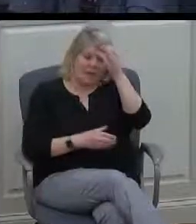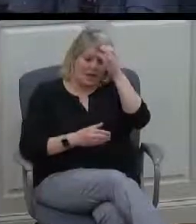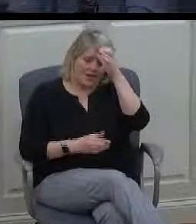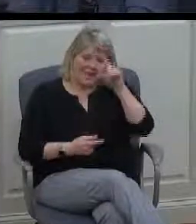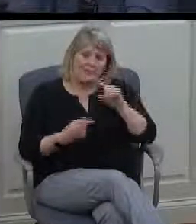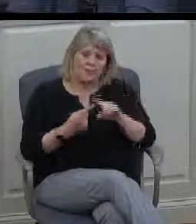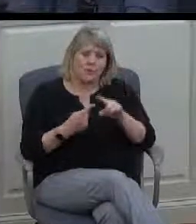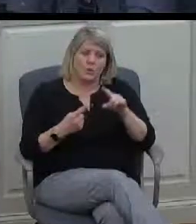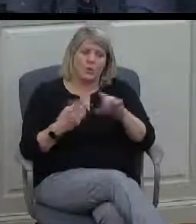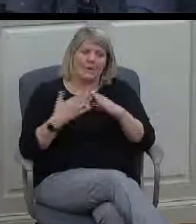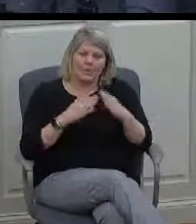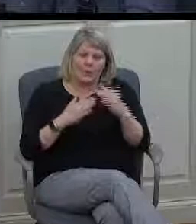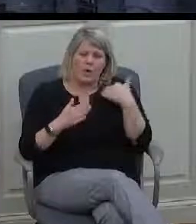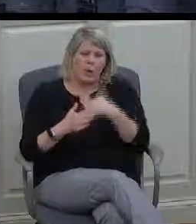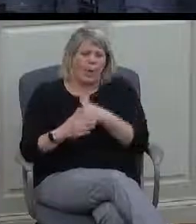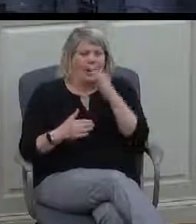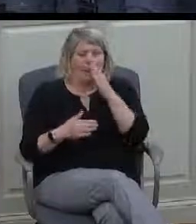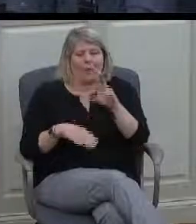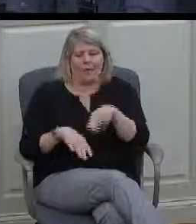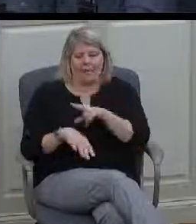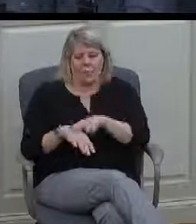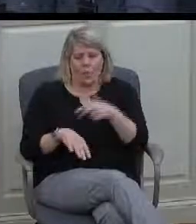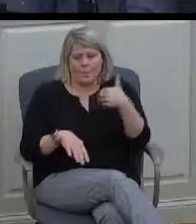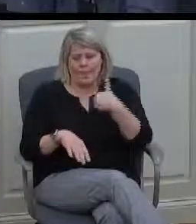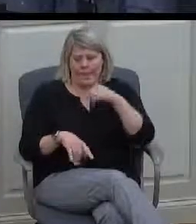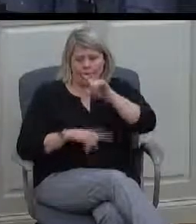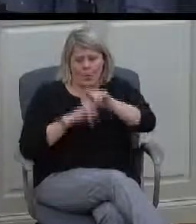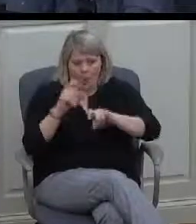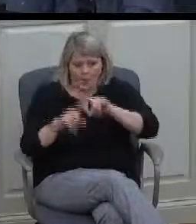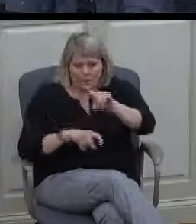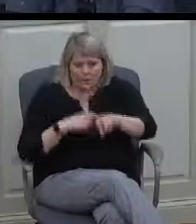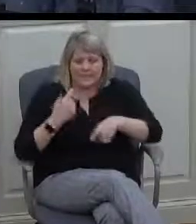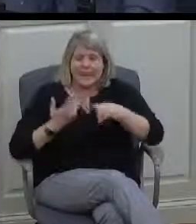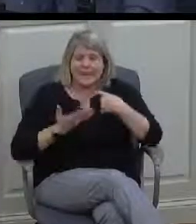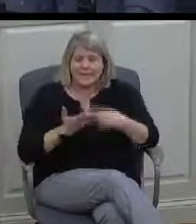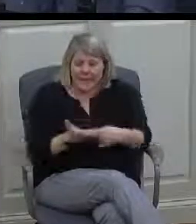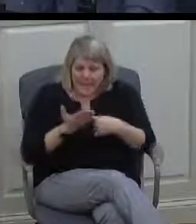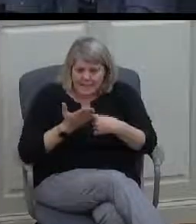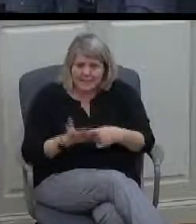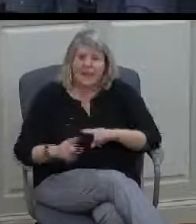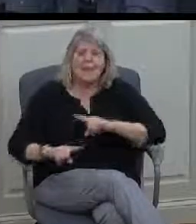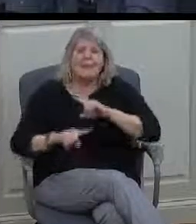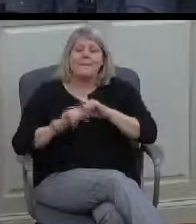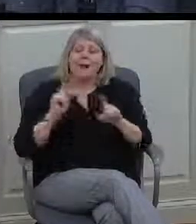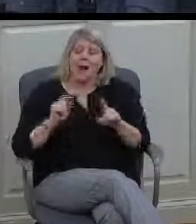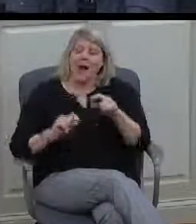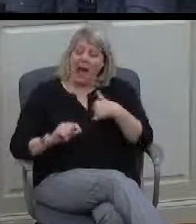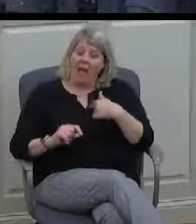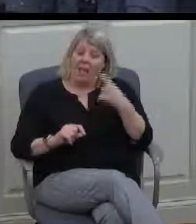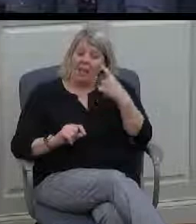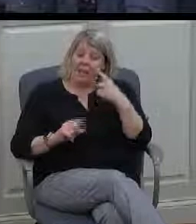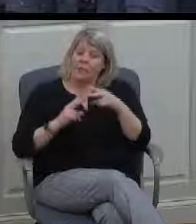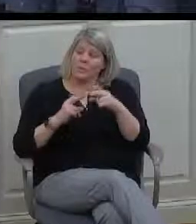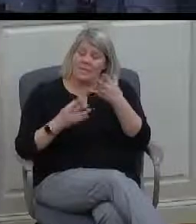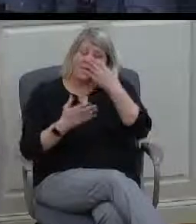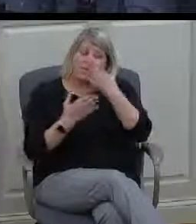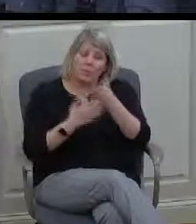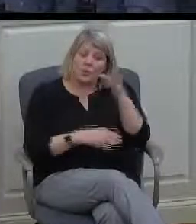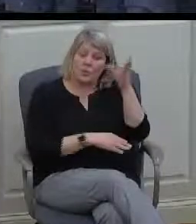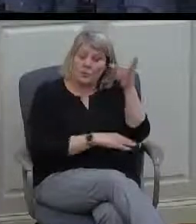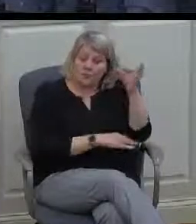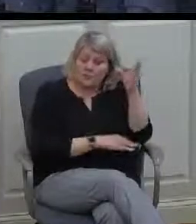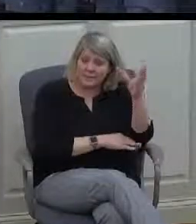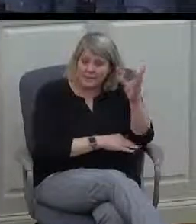be questions and debates and dialogues and whatever. But I just want to say for the first presentation, I think this is good.